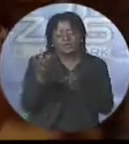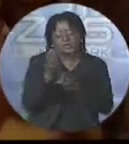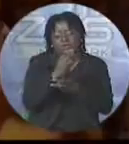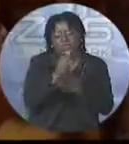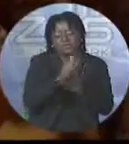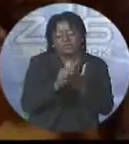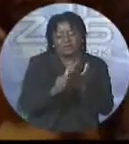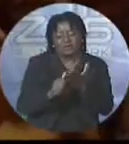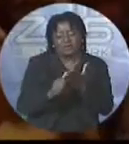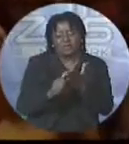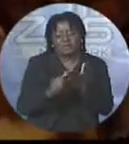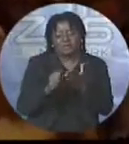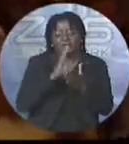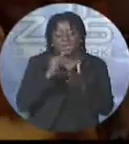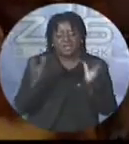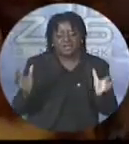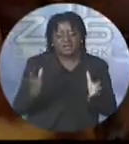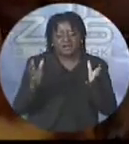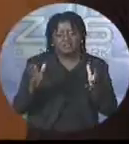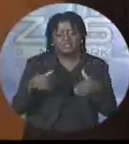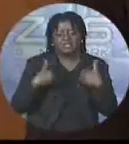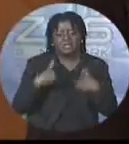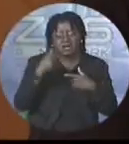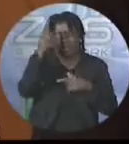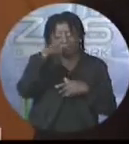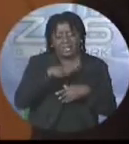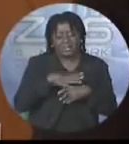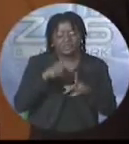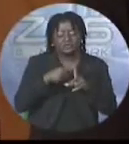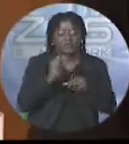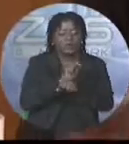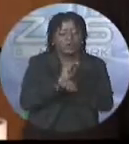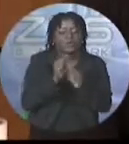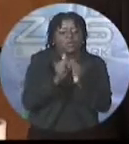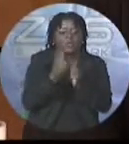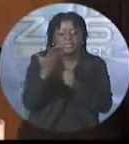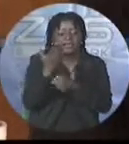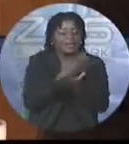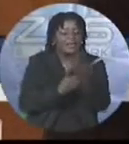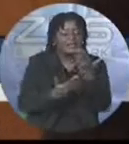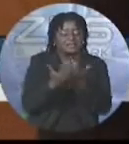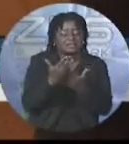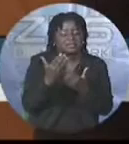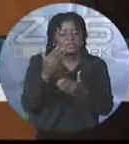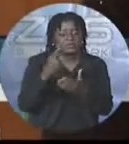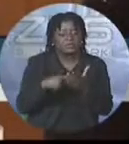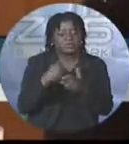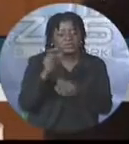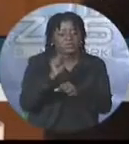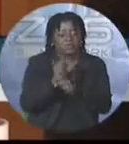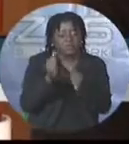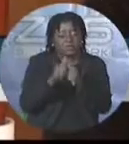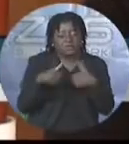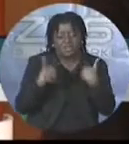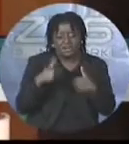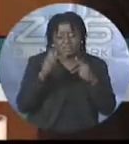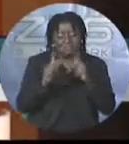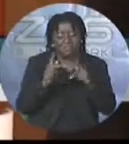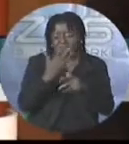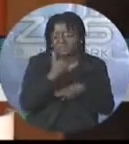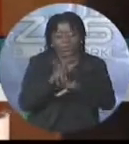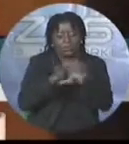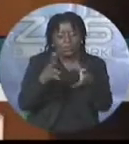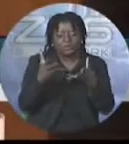hands. Once you work with people and they see real reason why I should do this, they don't want to do it. You know, but the first thing we